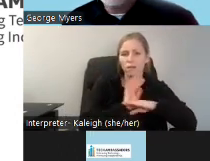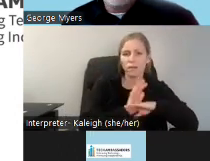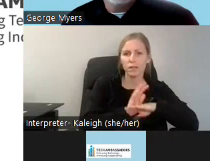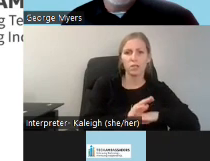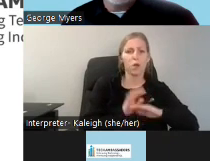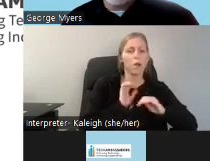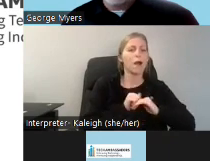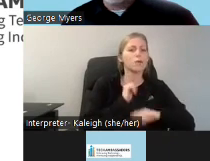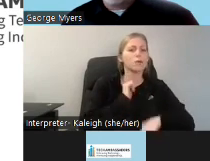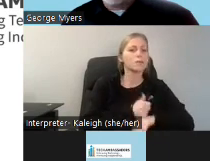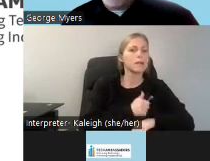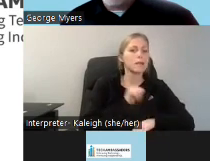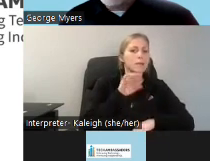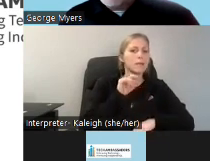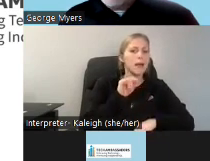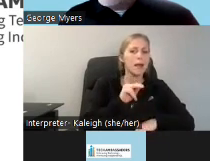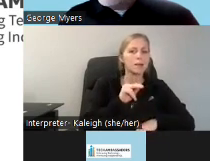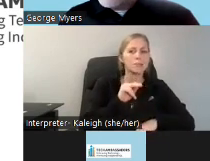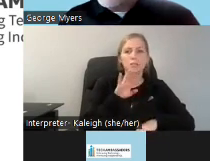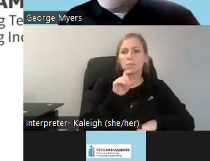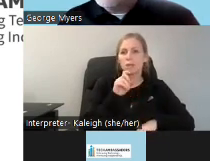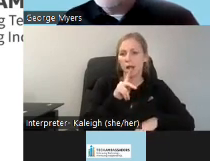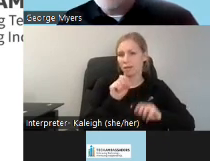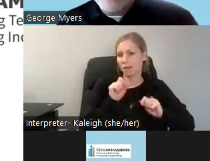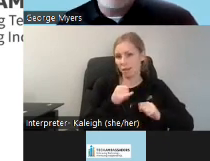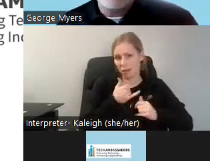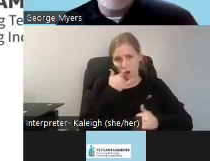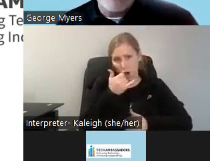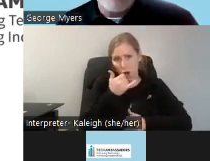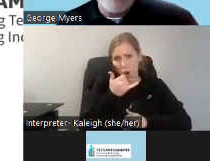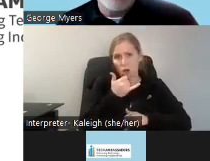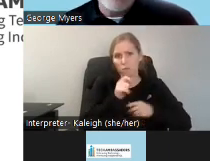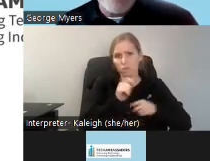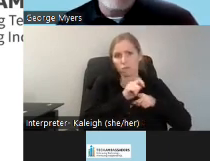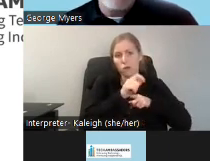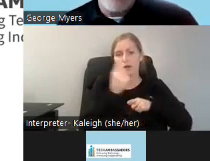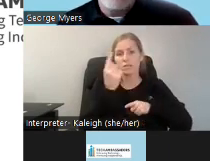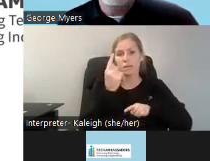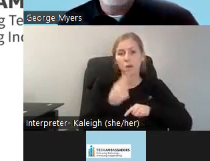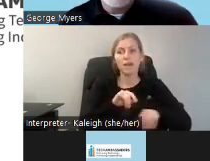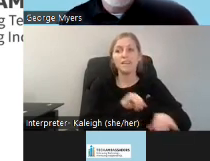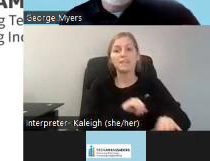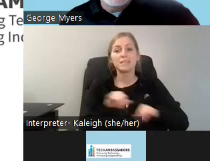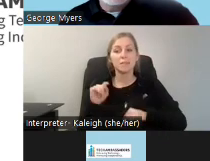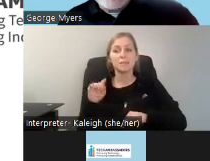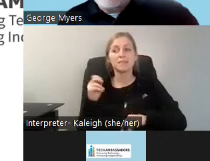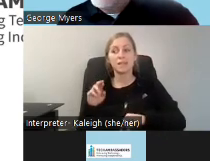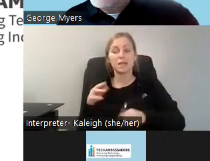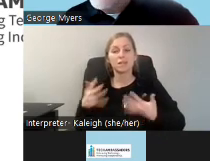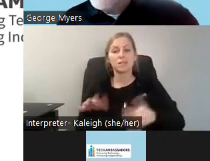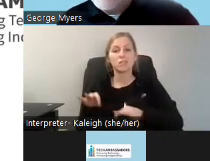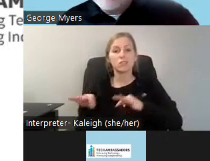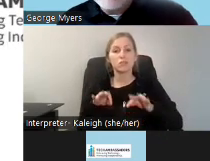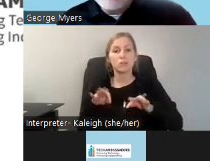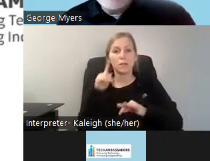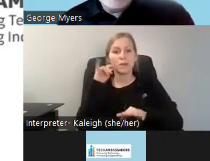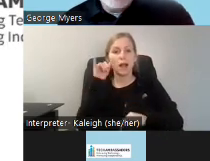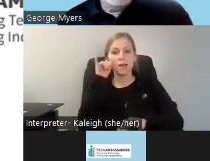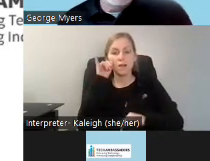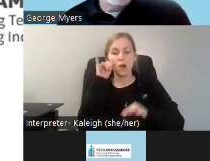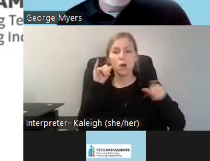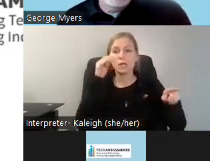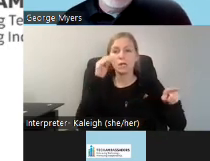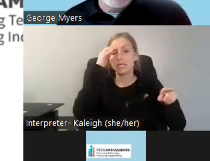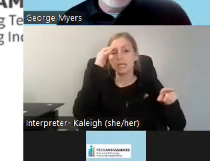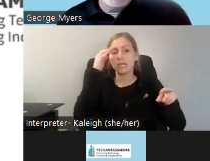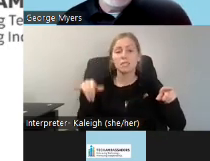block that could call someone. And just like Tanner described on the iPhone, this capability here,